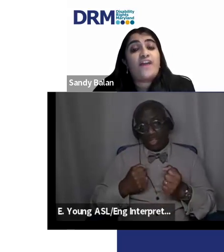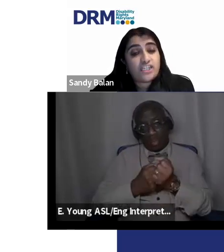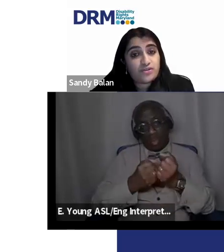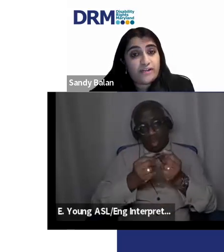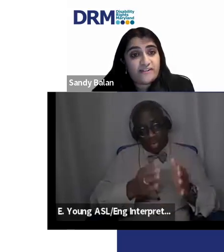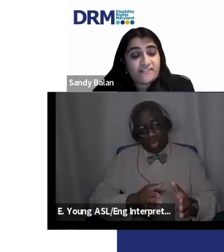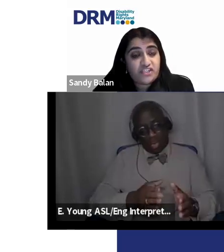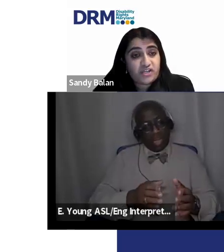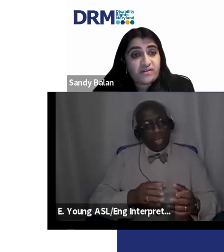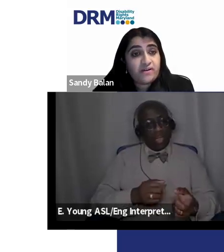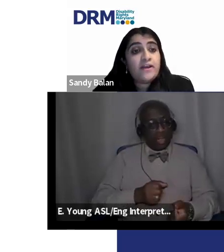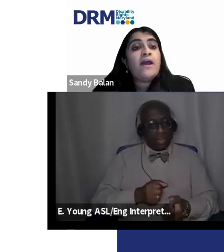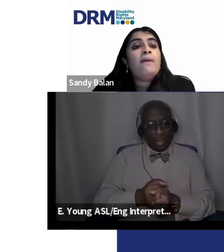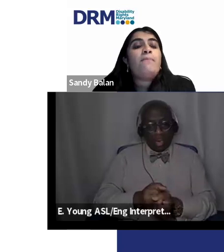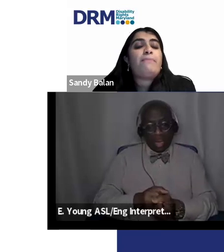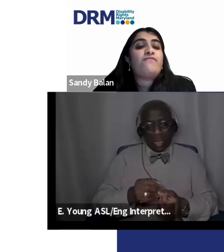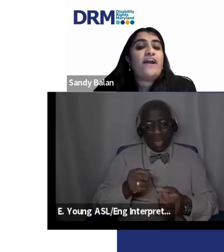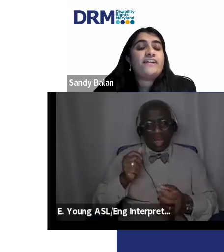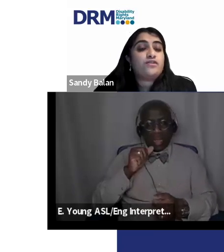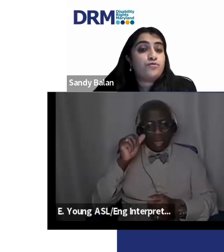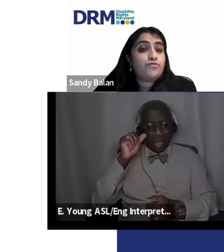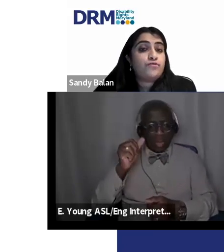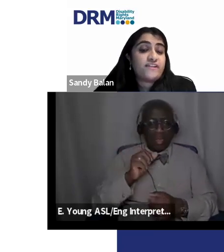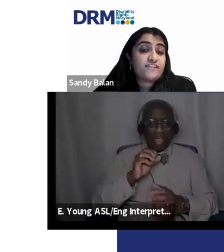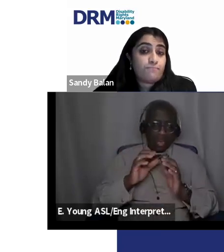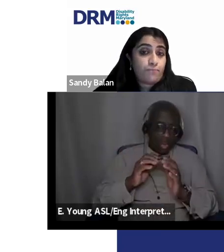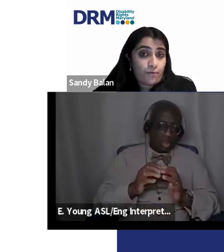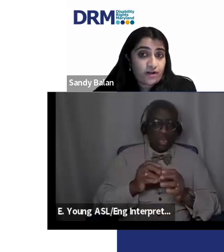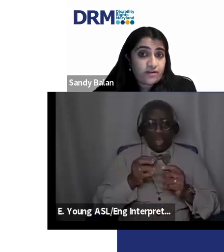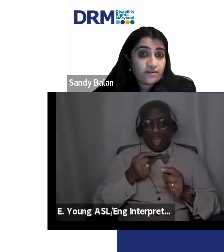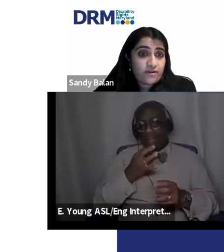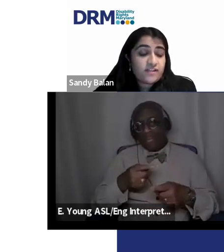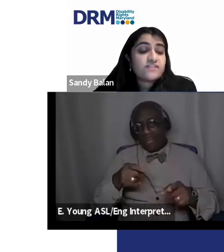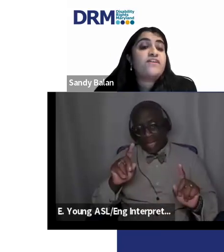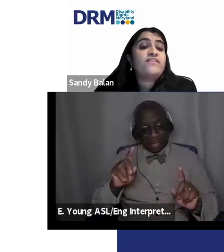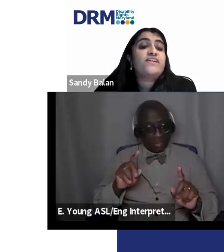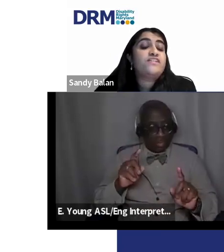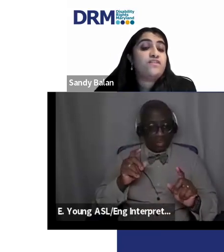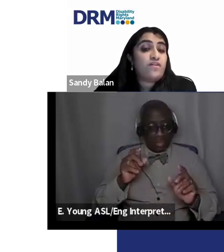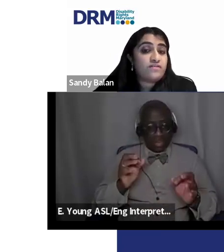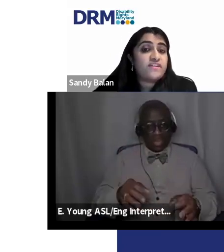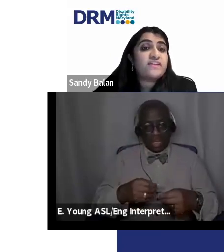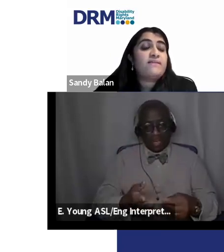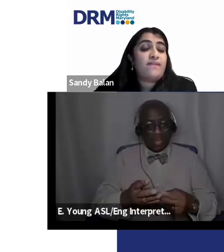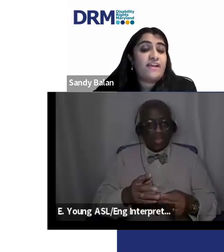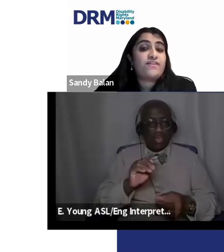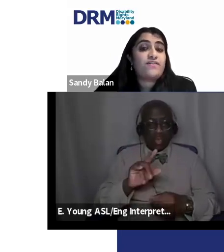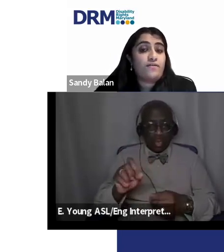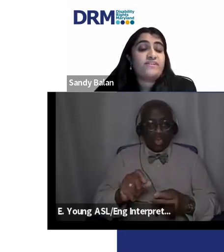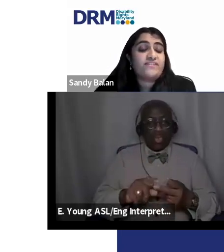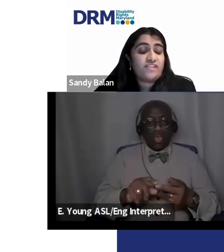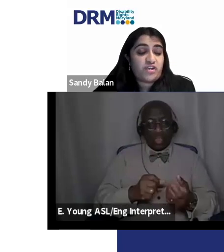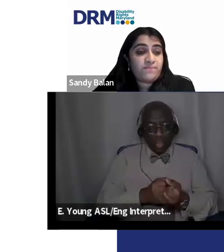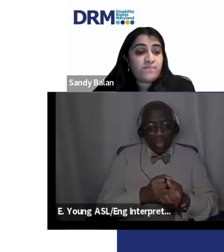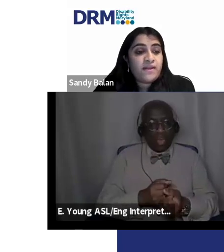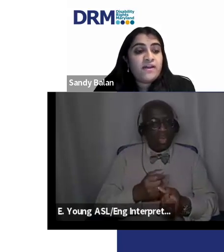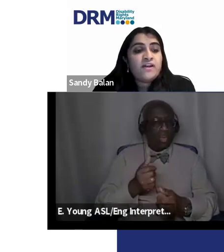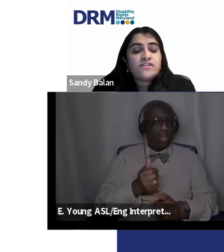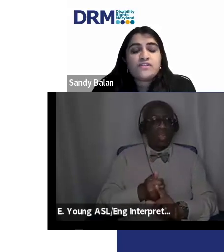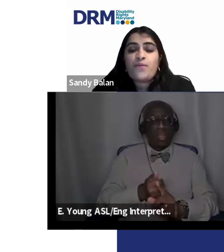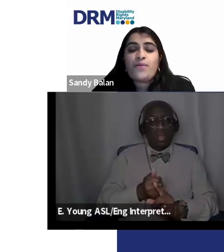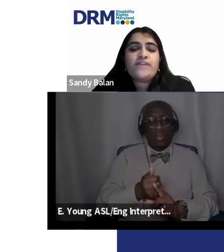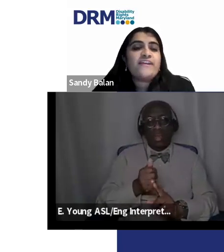communicate, or effectuate a decision by providing tools and support so that the adult can make their own